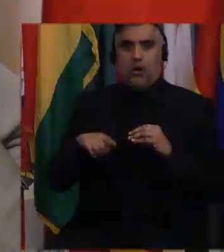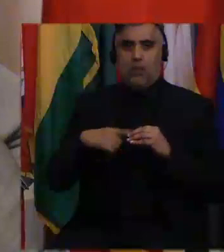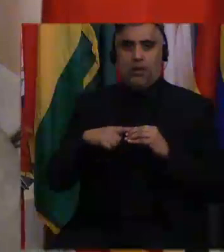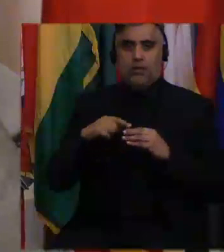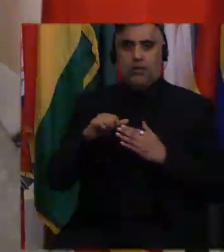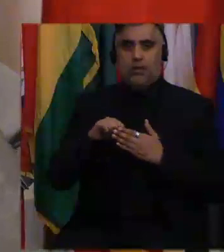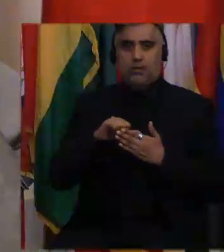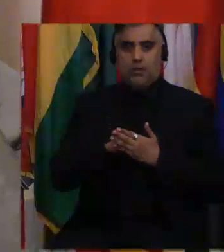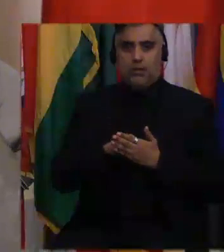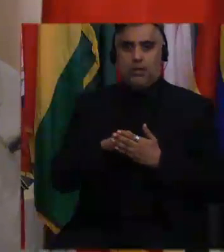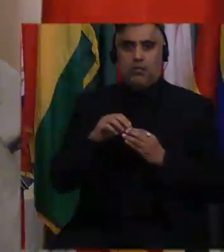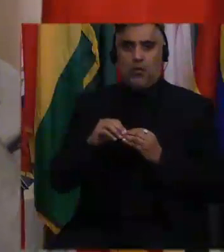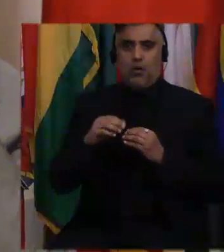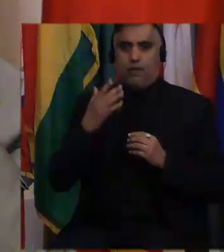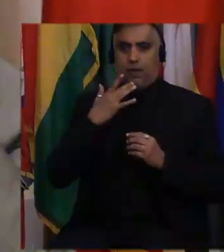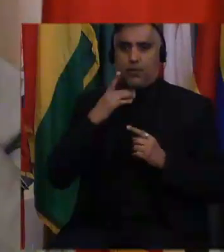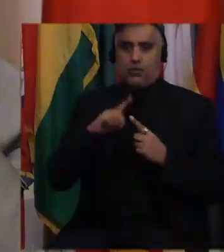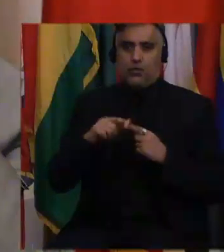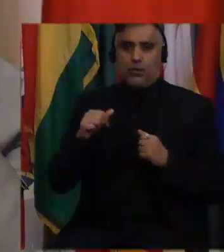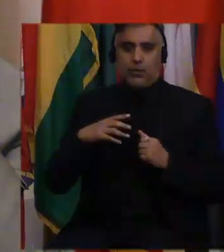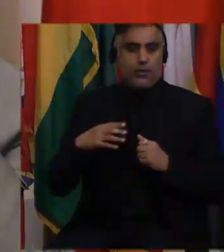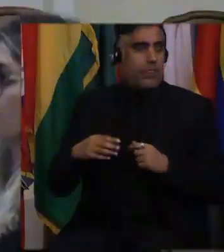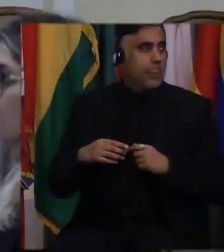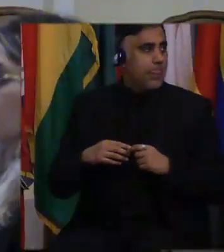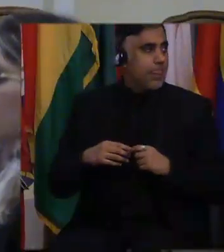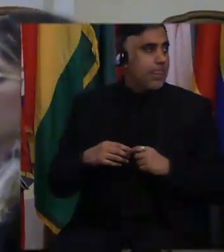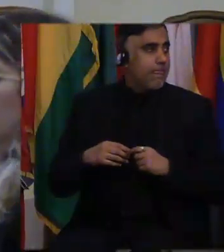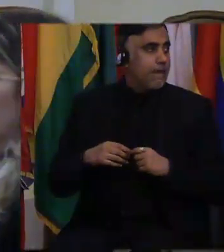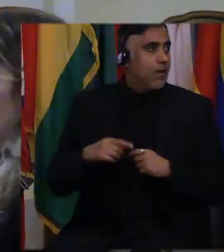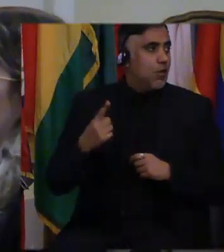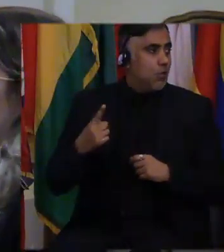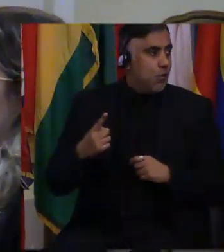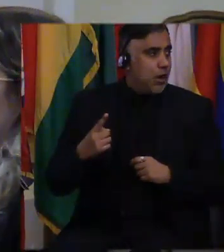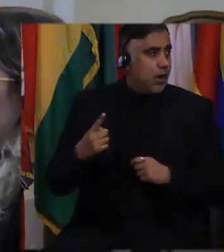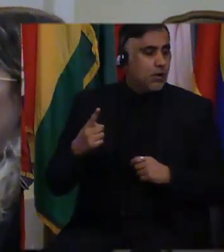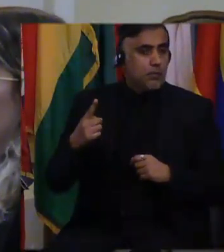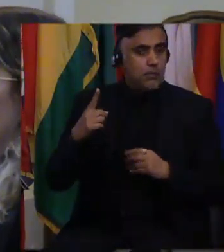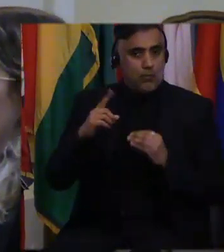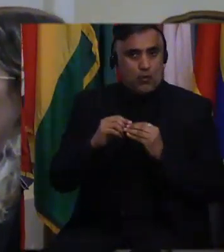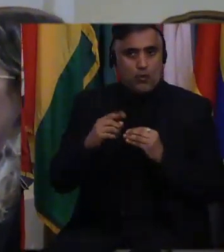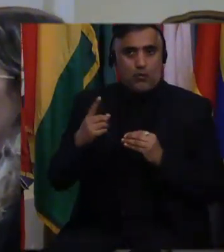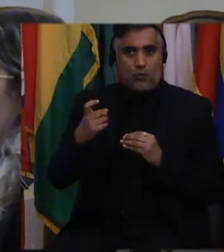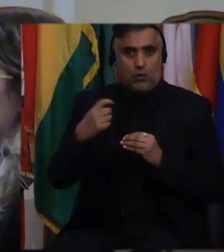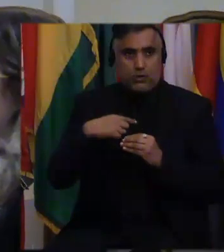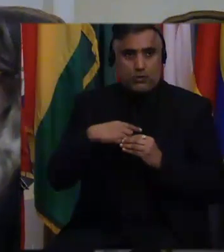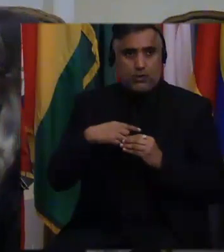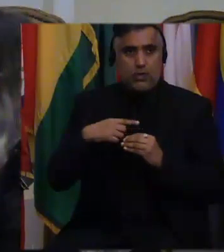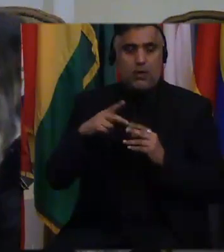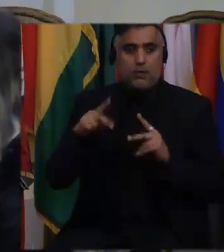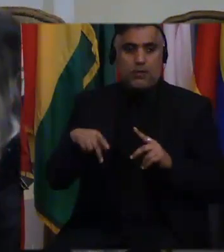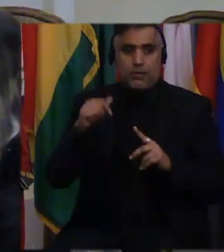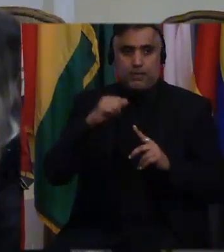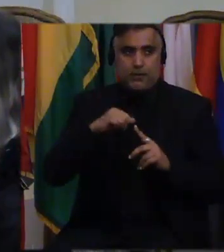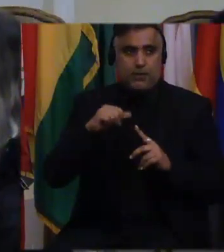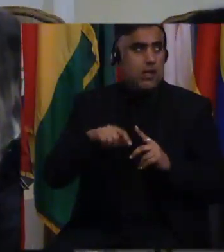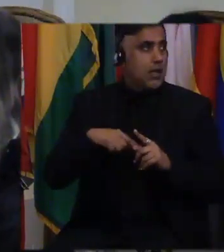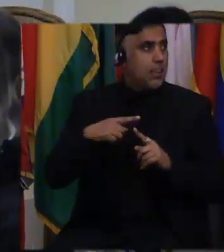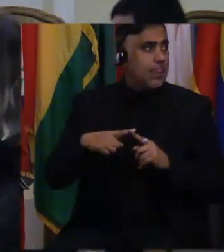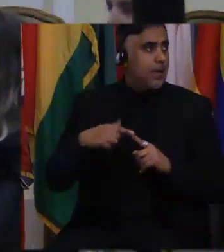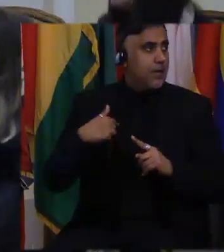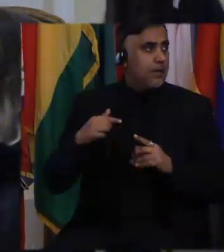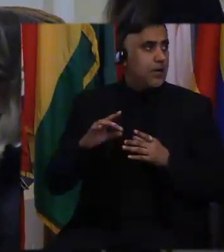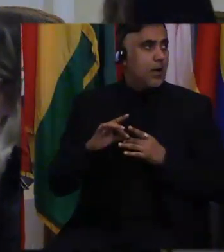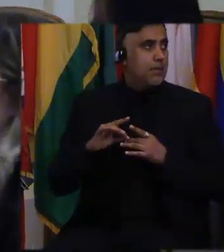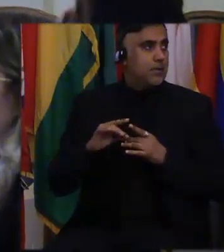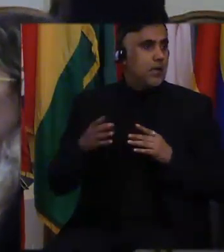you. I think what I'm going to do now, we have one more questioner who's been very patient, and after that we have some closing comments by Carmen, and once